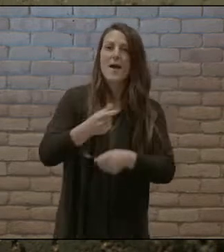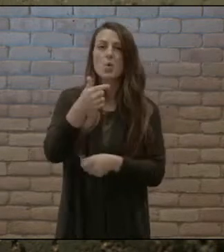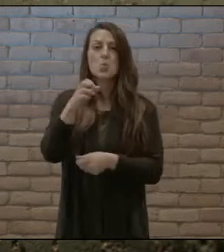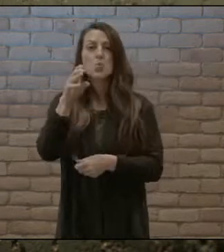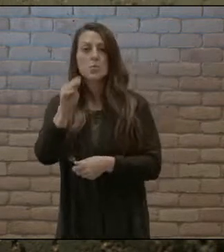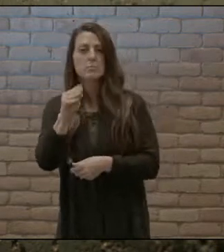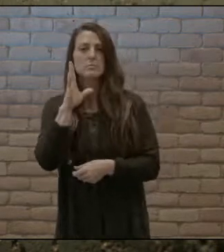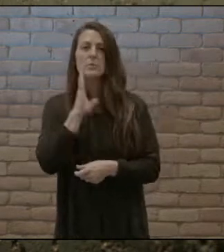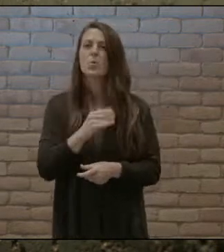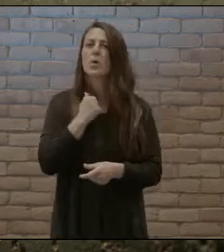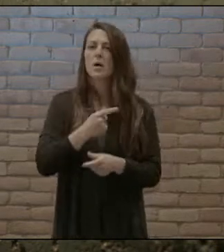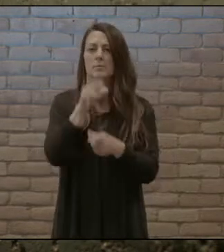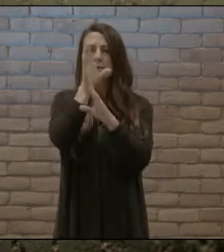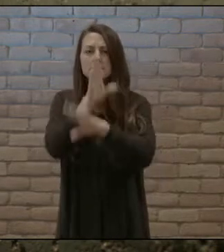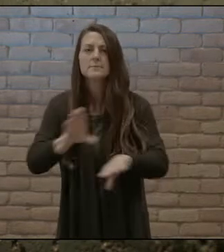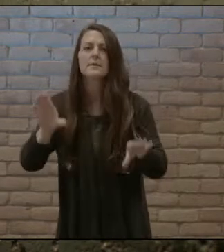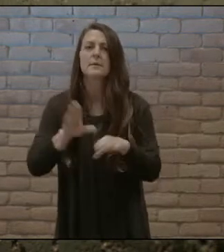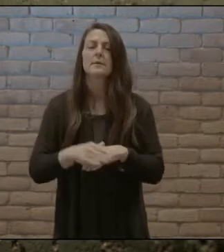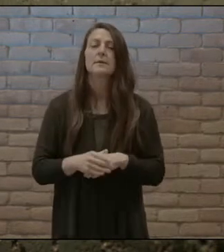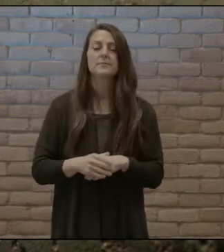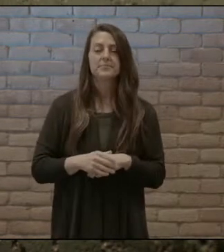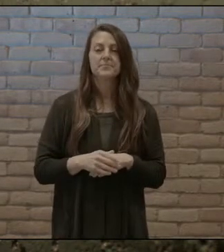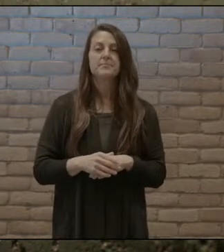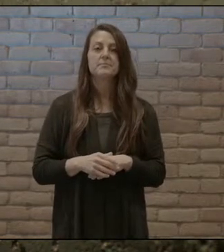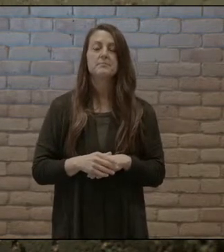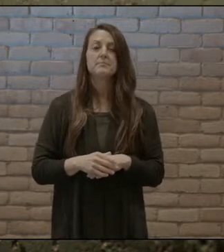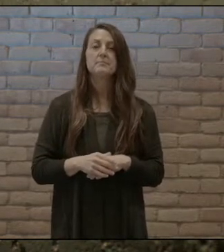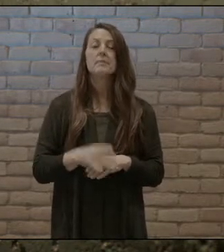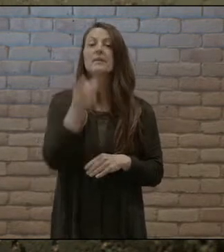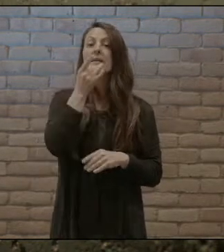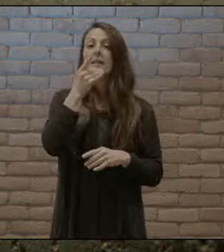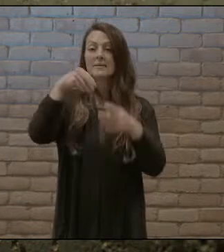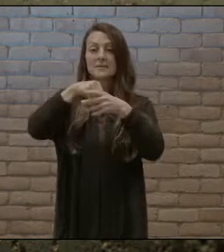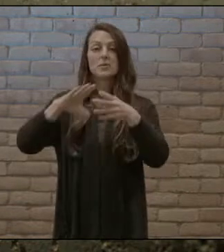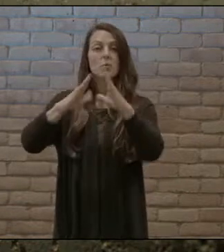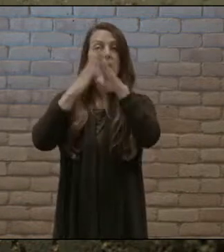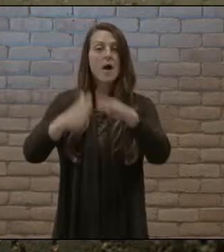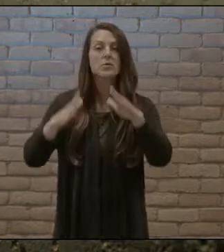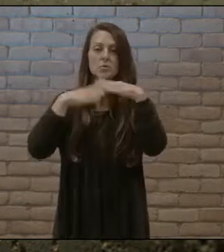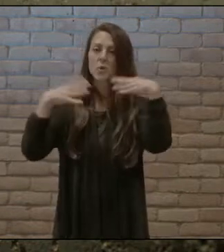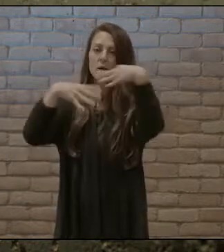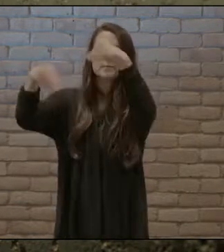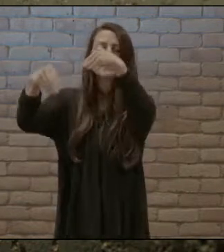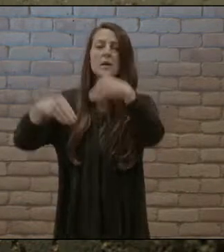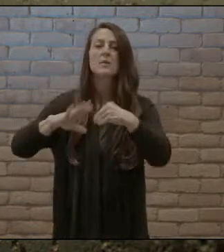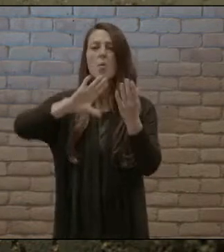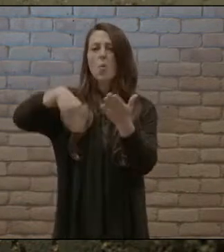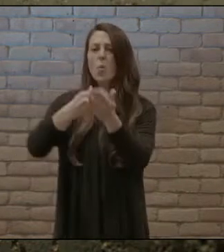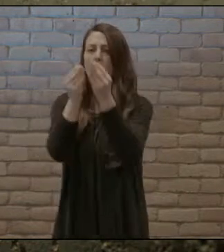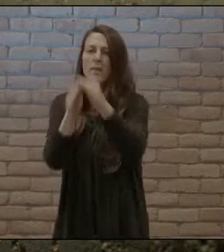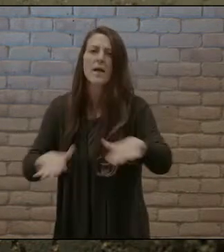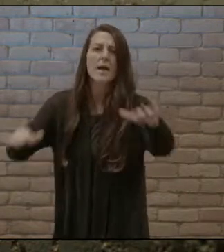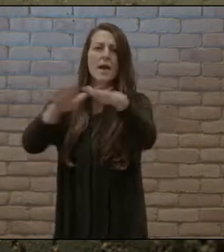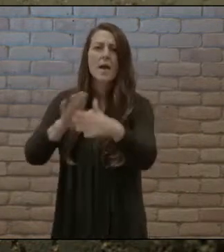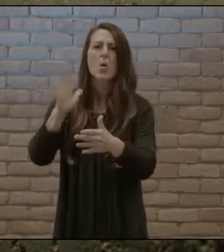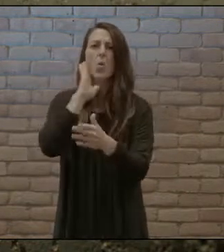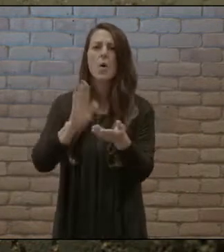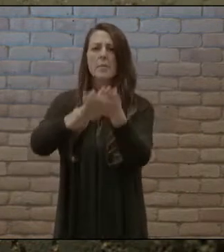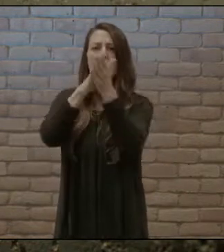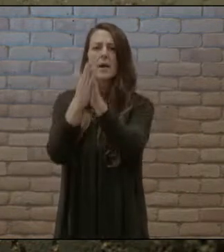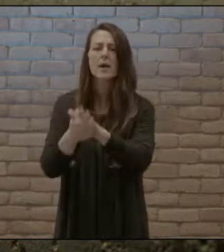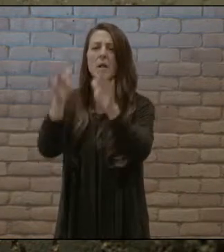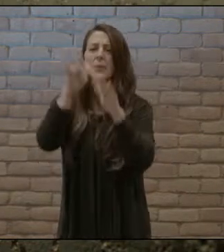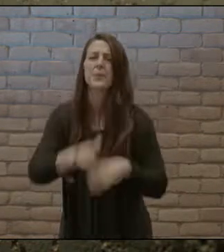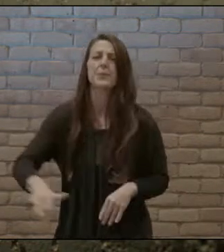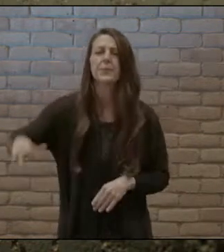fall silent, and the lights in your homes will go out. This entire land will become a desolate wasteland. Israel and her